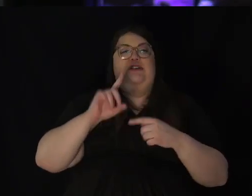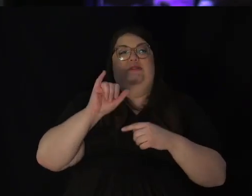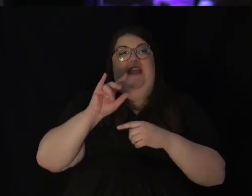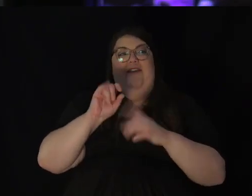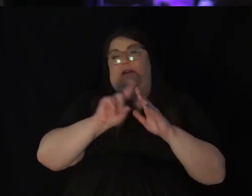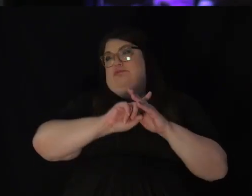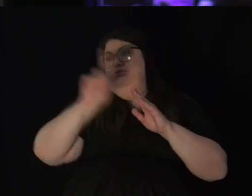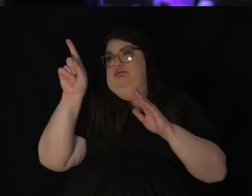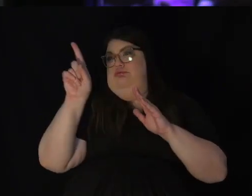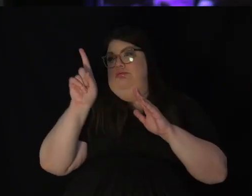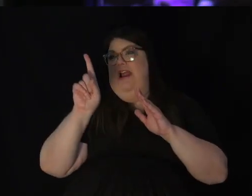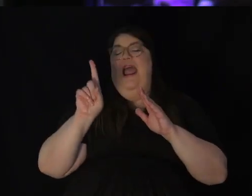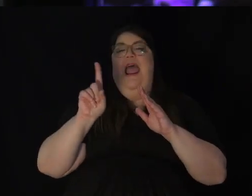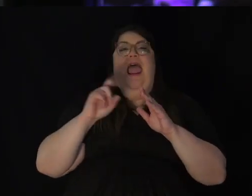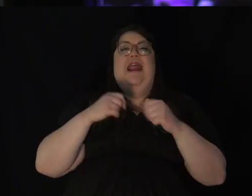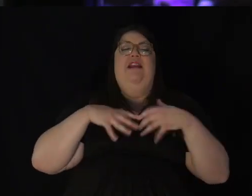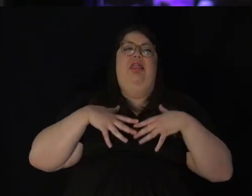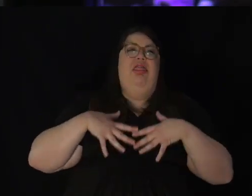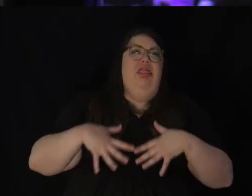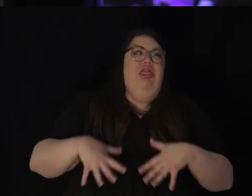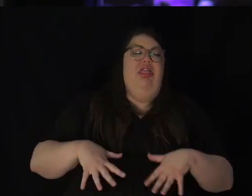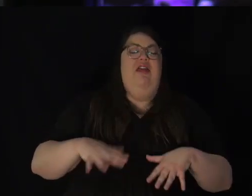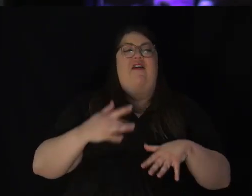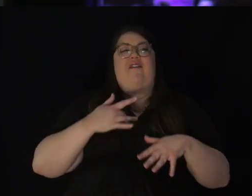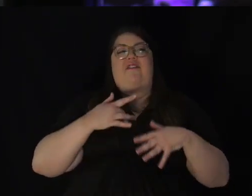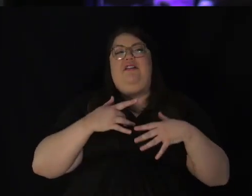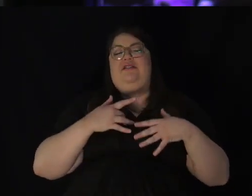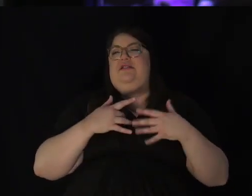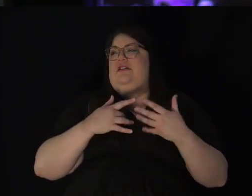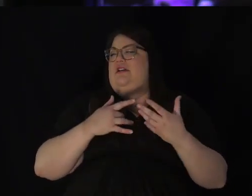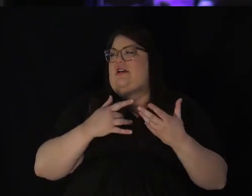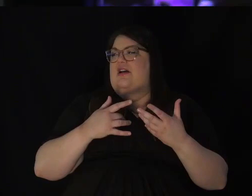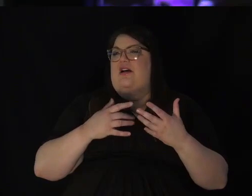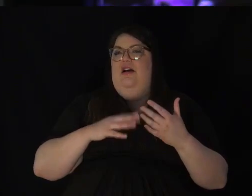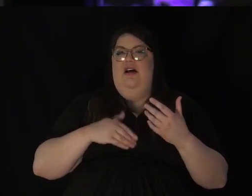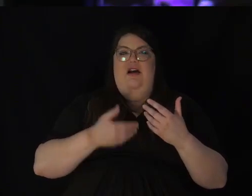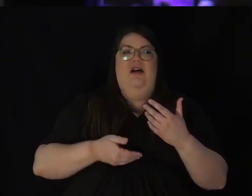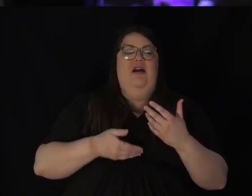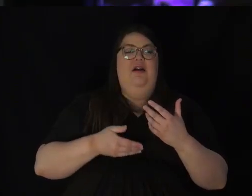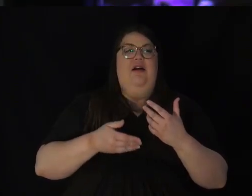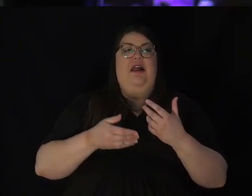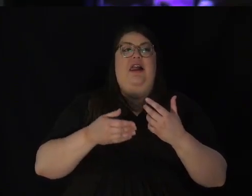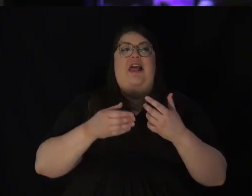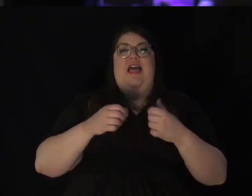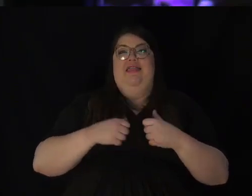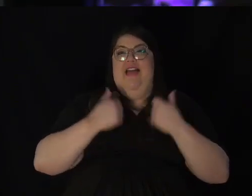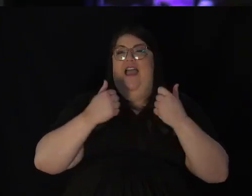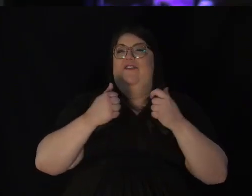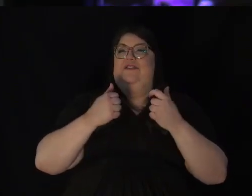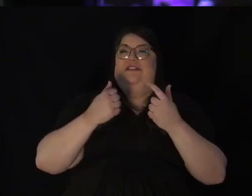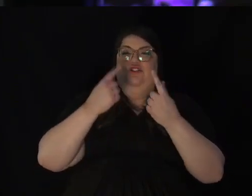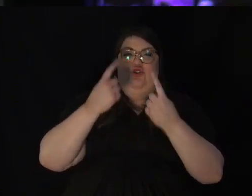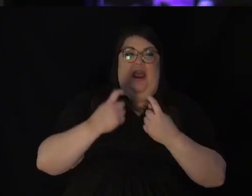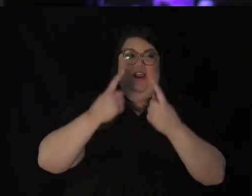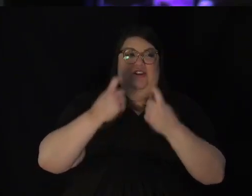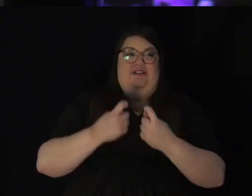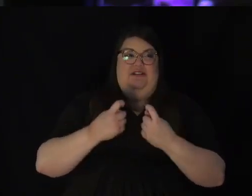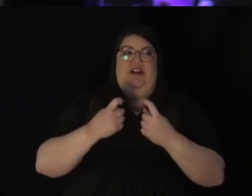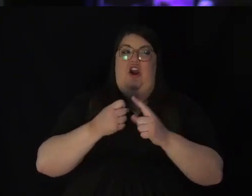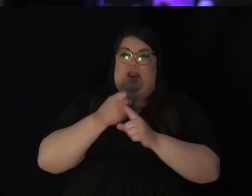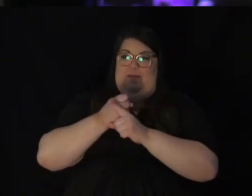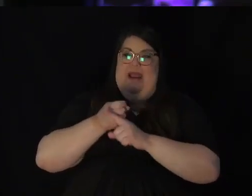Life's circumstances, the tribulations in life are still being impacted by him. And yet I want you to